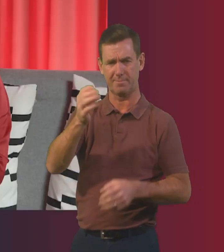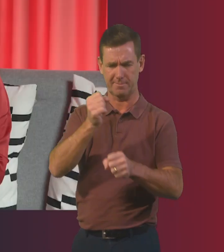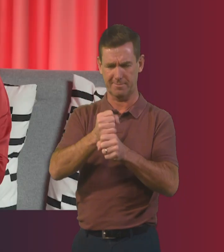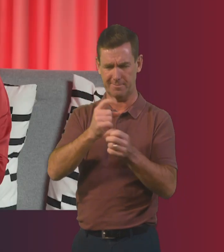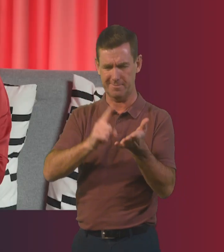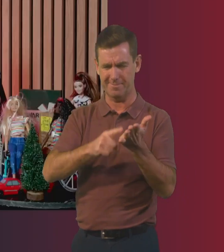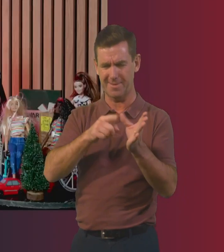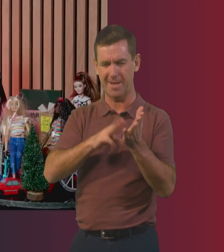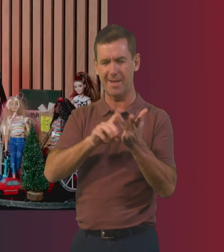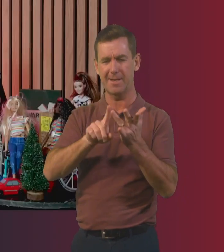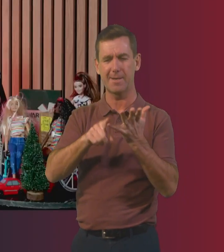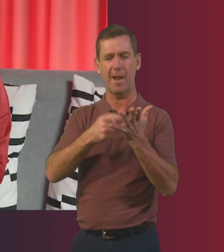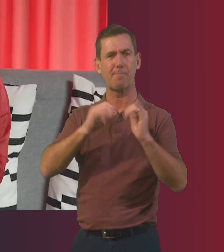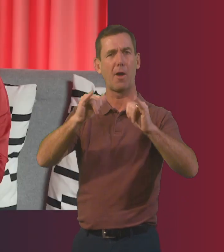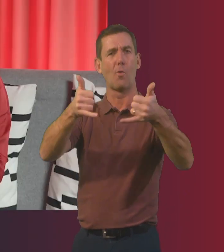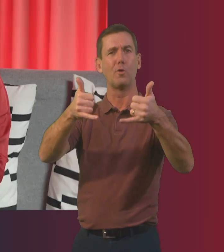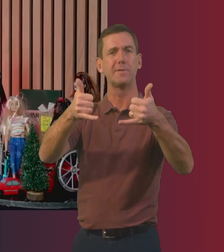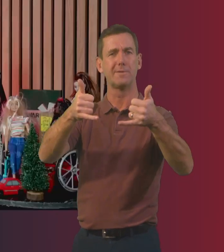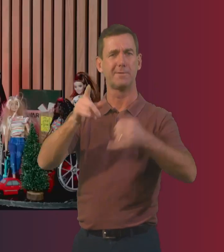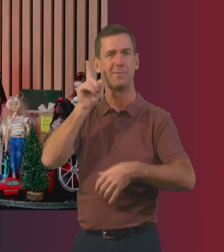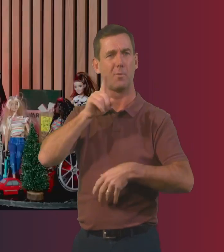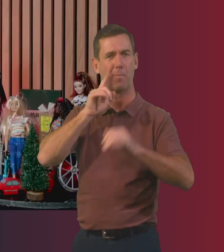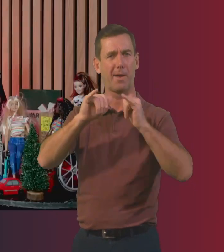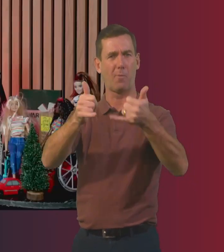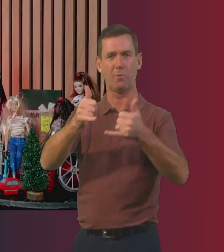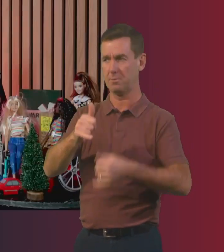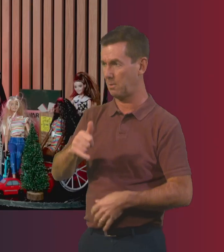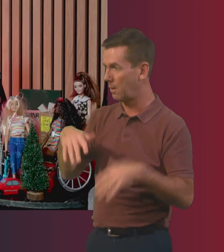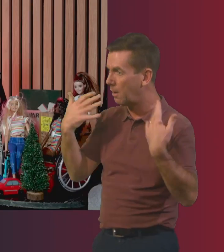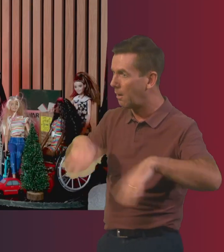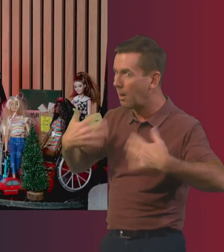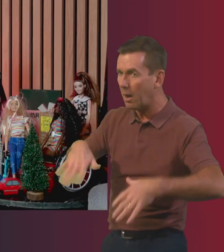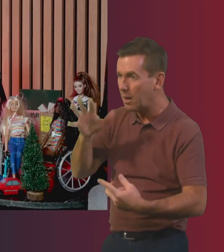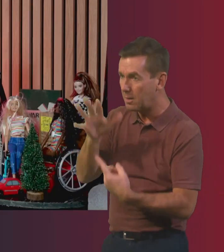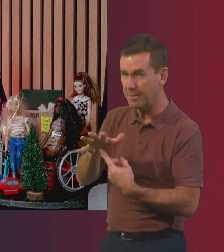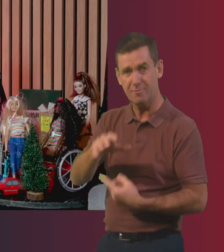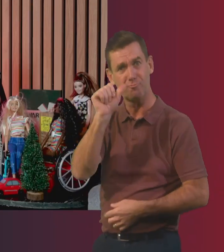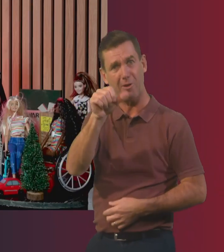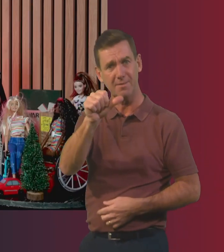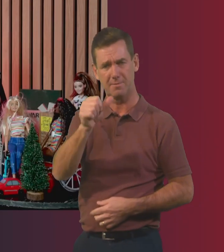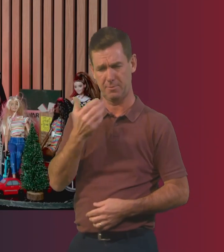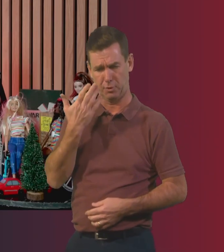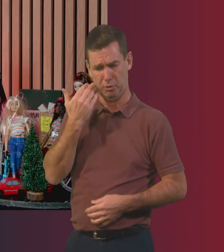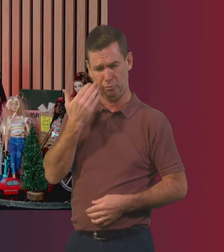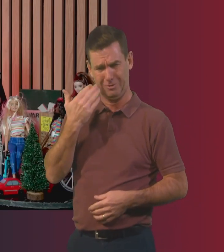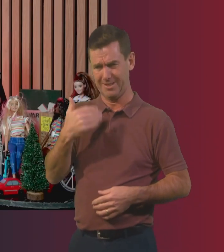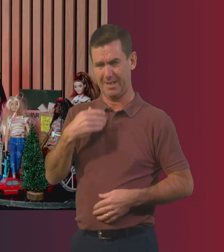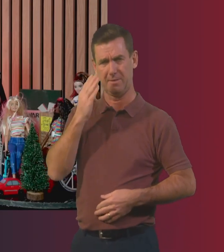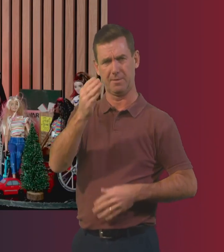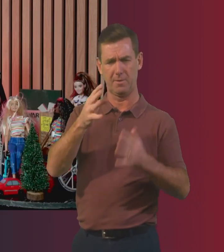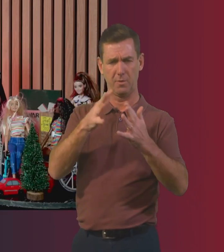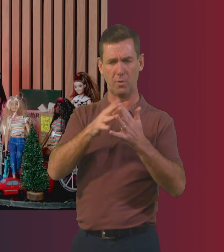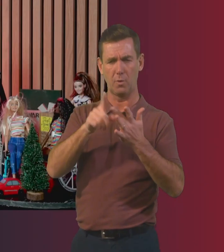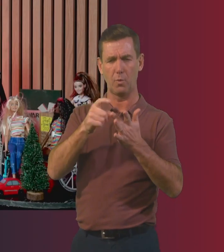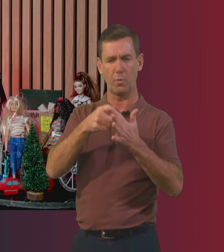Awards. Which was big. Yeah. That's huge. I know, right? So I went there, and then I recently went to the Wicked premiere, which